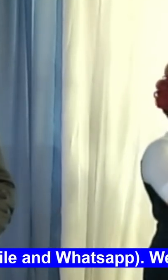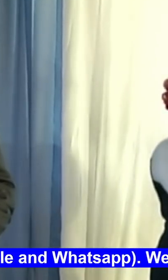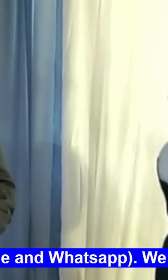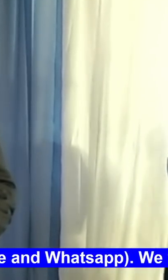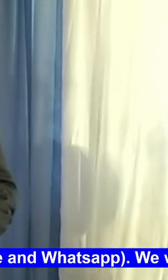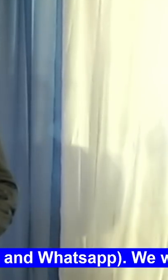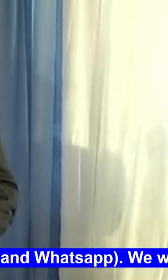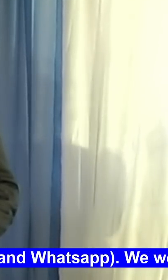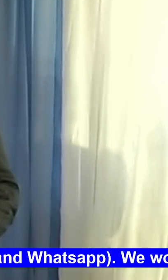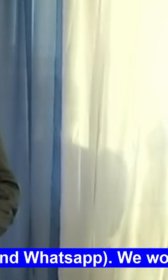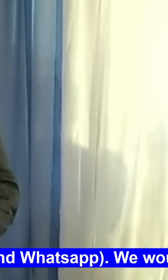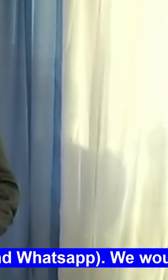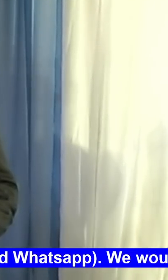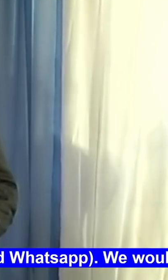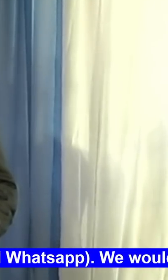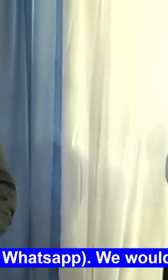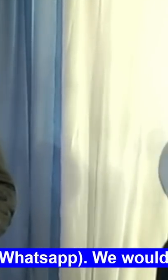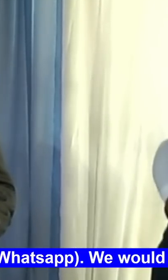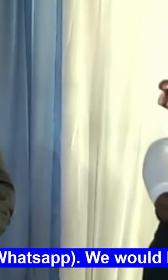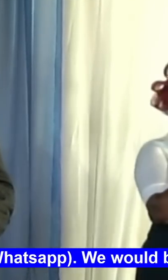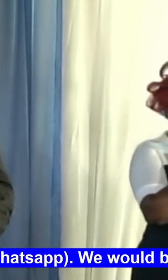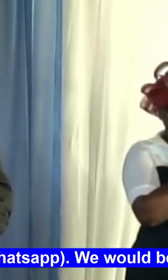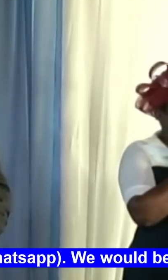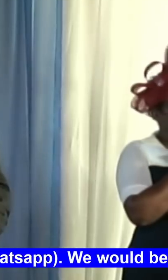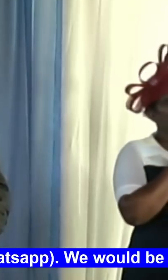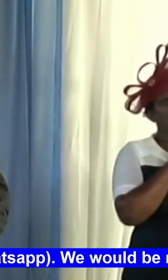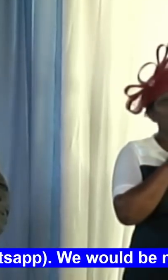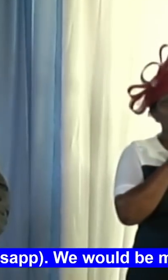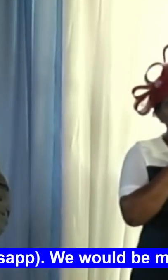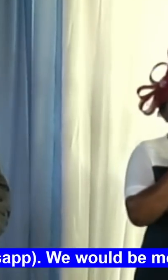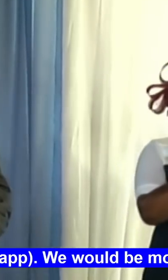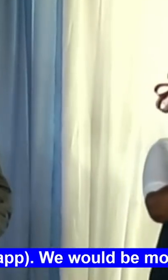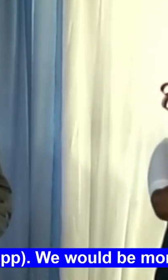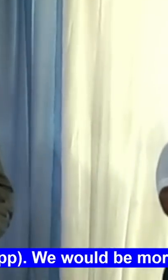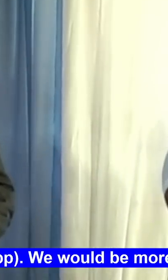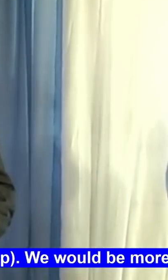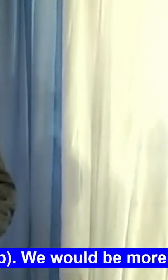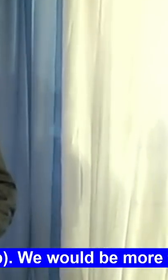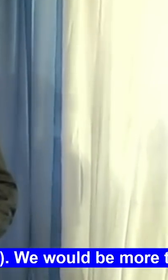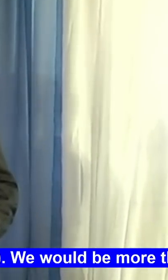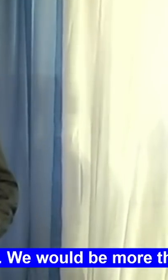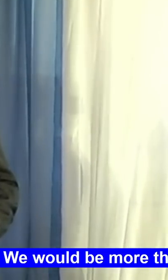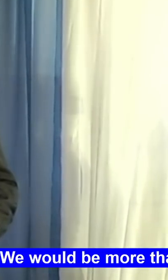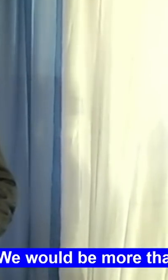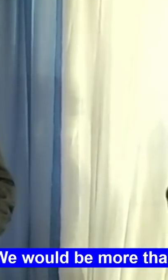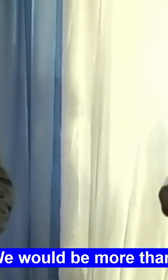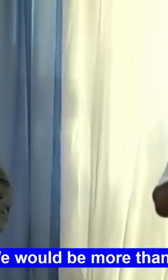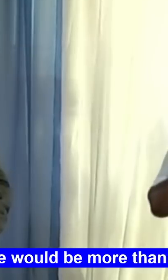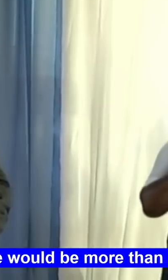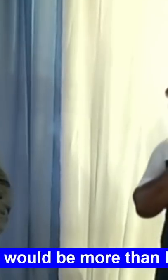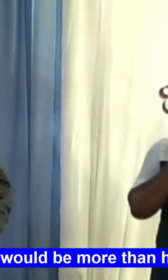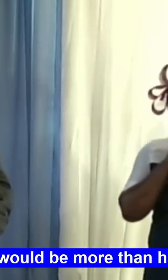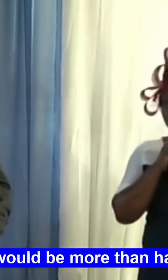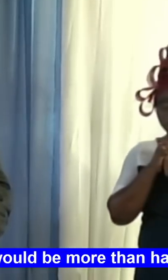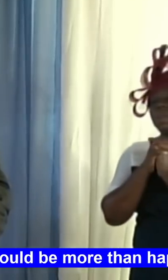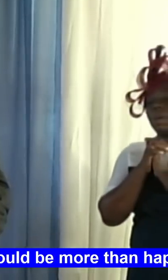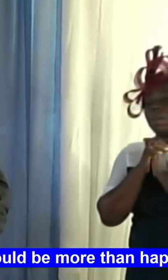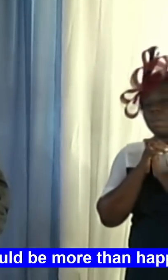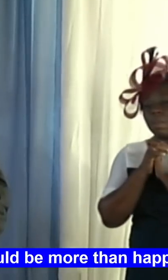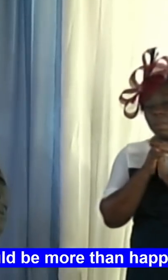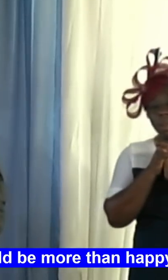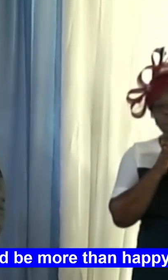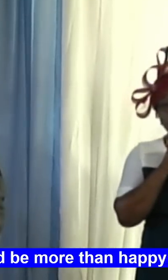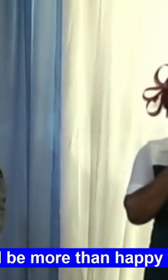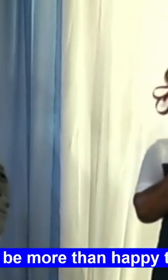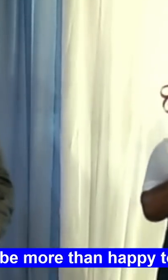continually. Bless the singers, Lord Jesus God, as they stay to continue to minister. Anoint them,